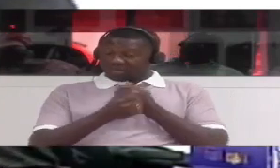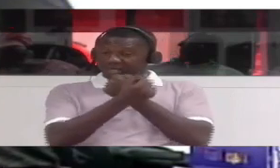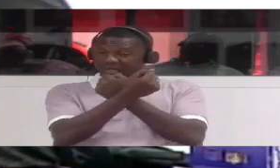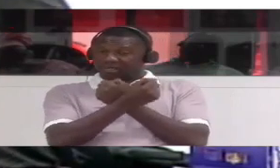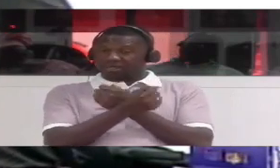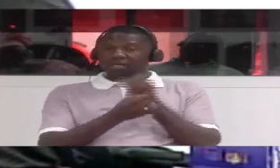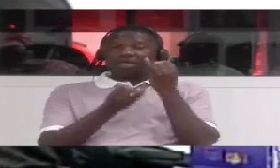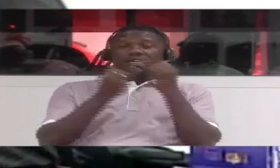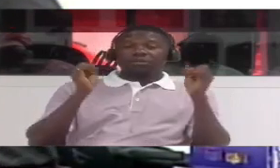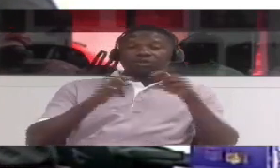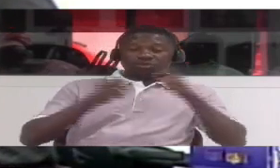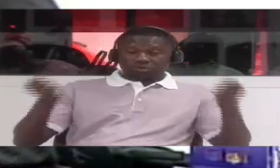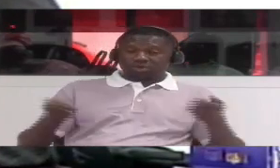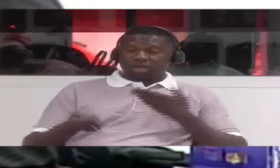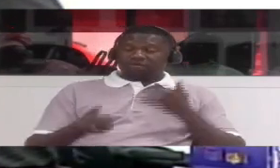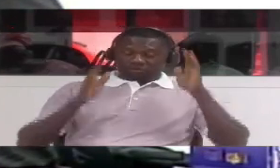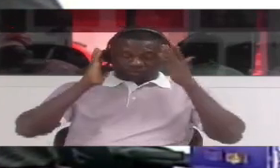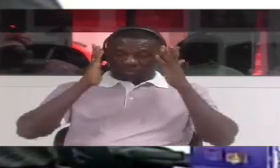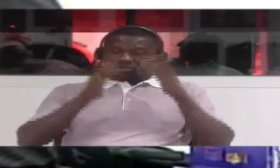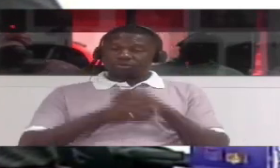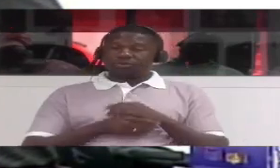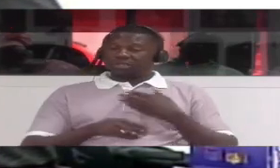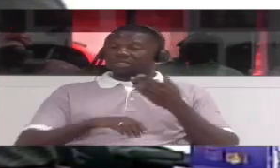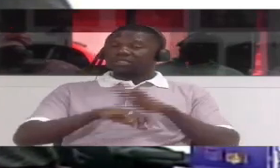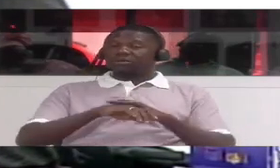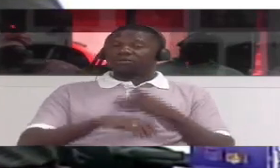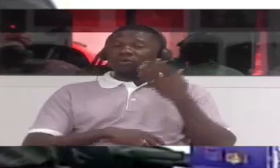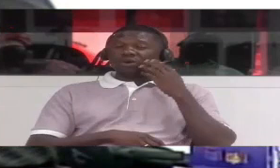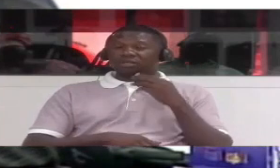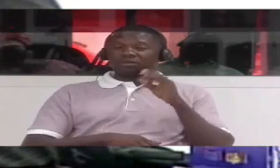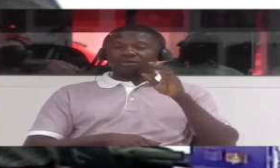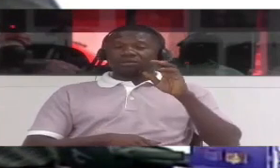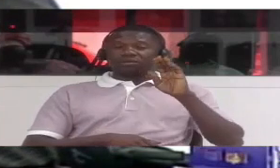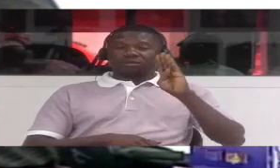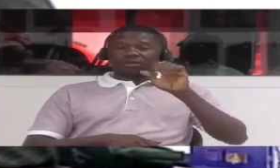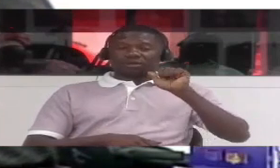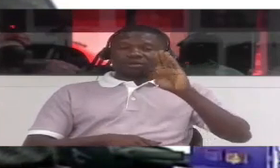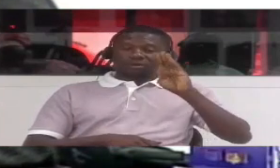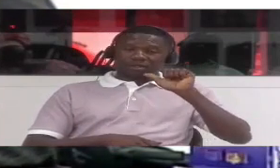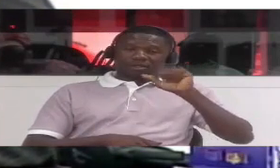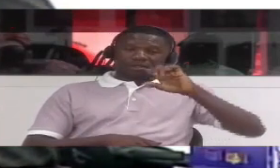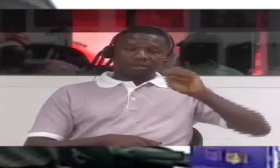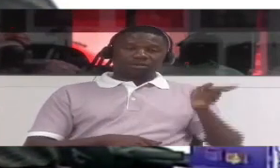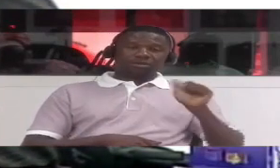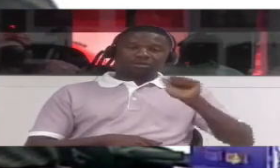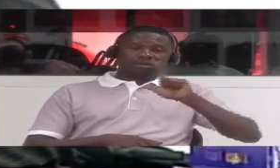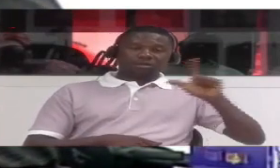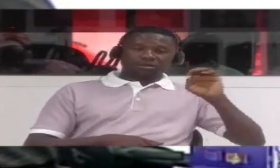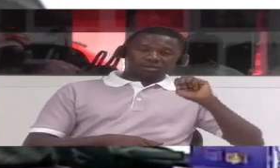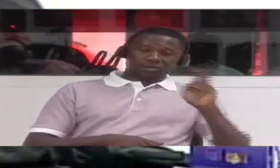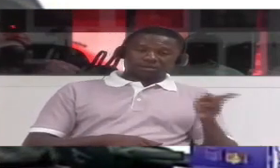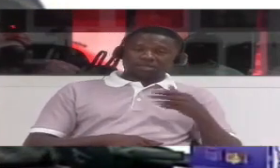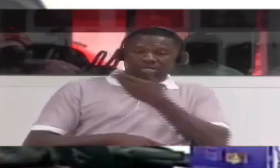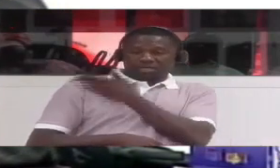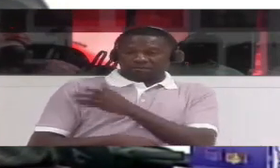got into trouble. Actually, when Mr. Jalo, Baba Gale, left, his